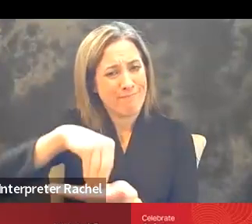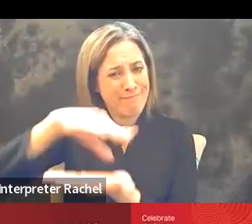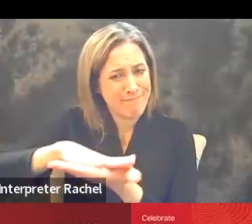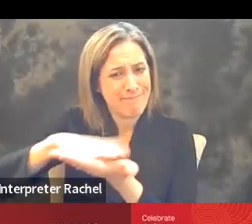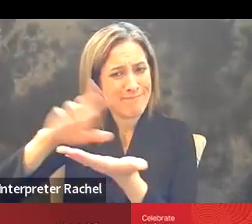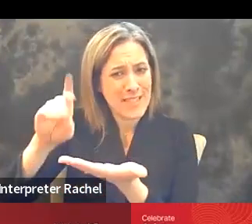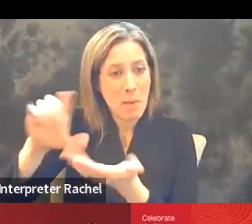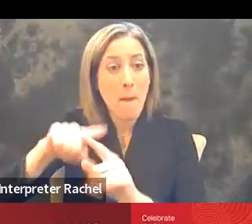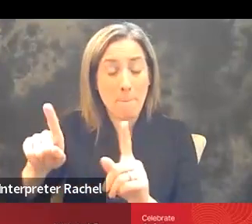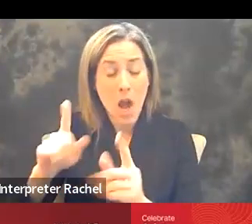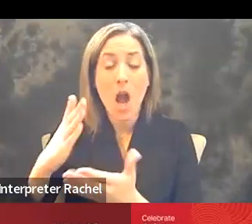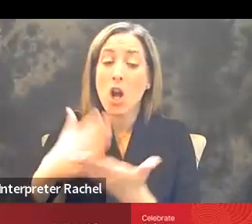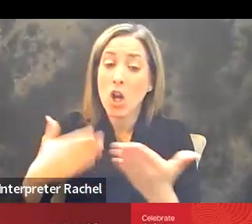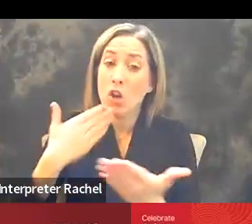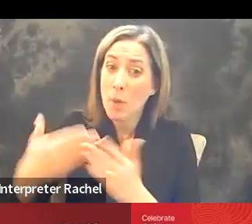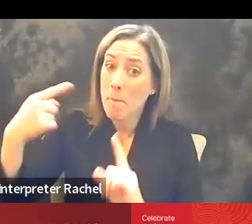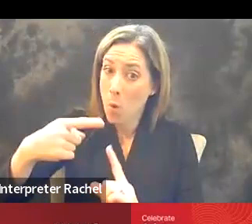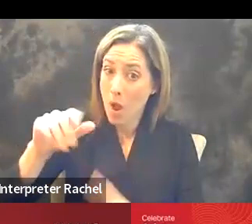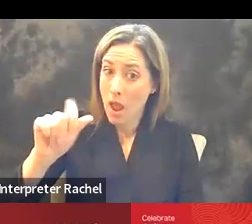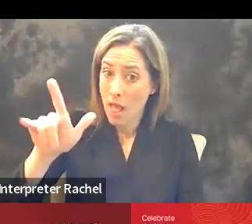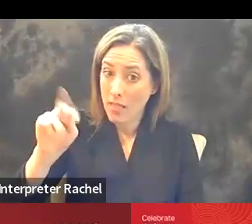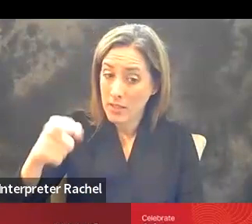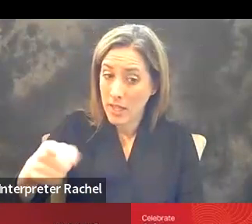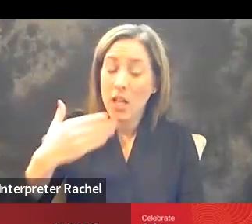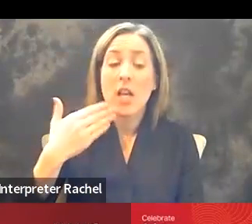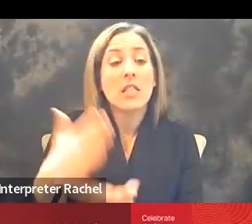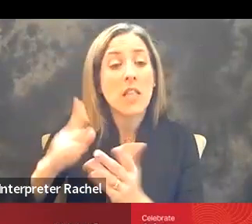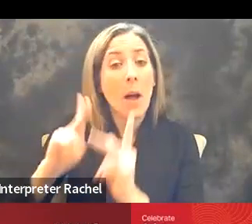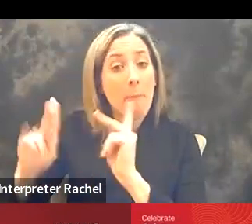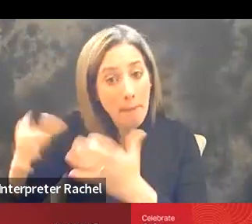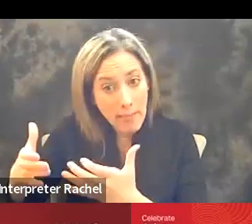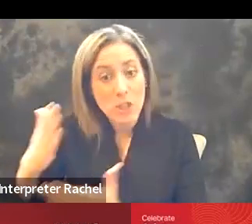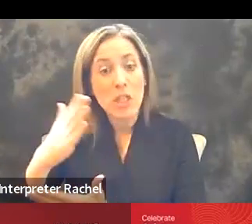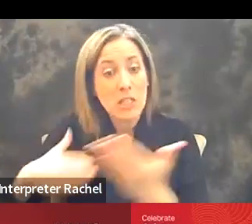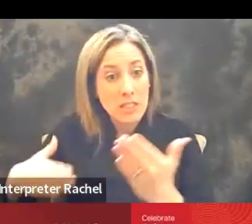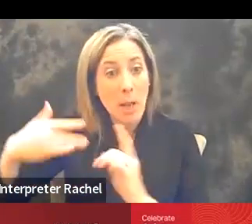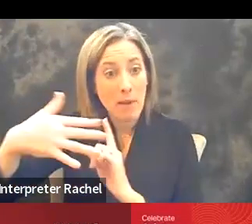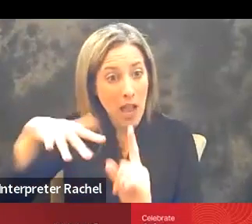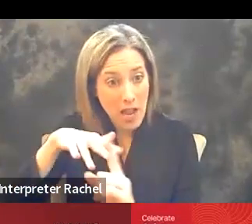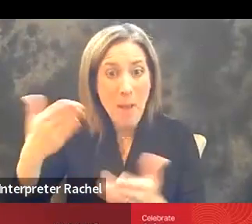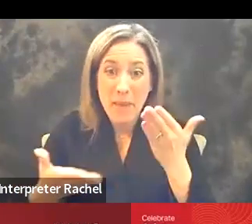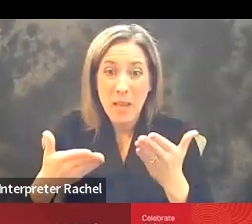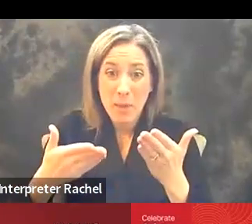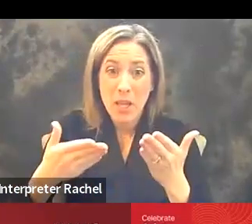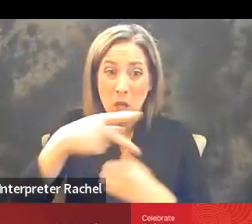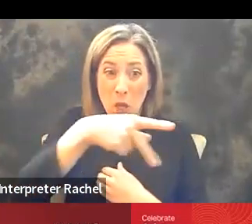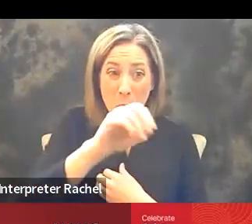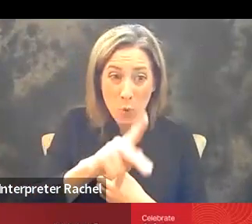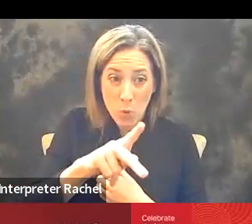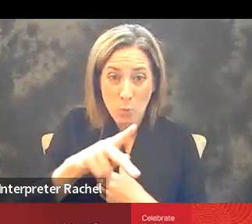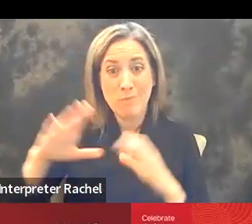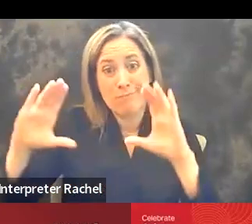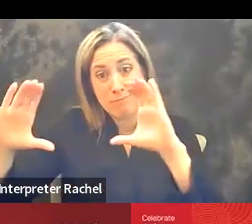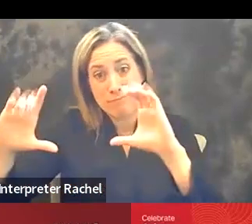for certain populations or for certain documents for a certain context, that's true. Perhaps the word poop and then the equivalent in Spanish, I'm sure